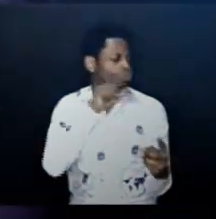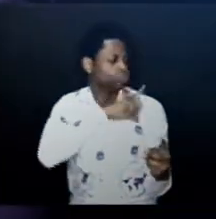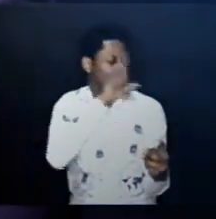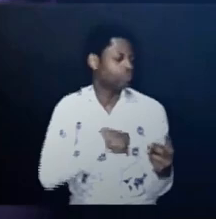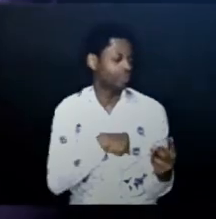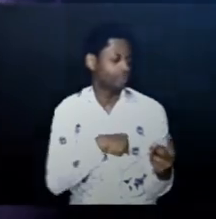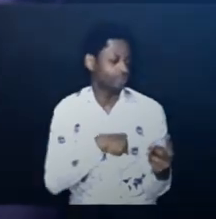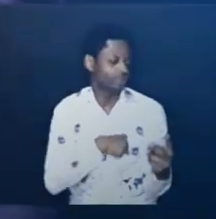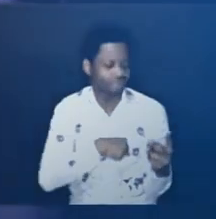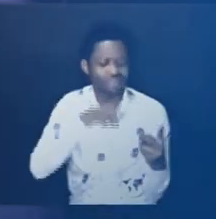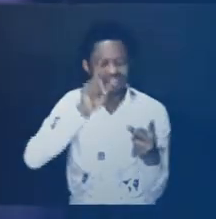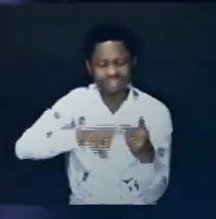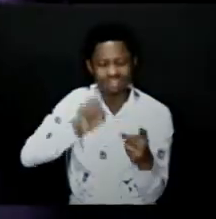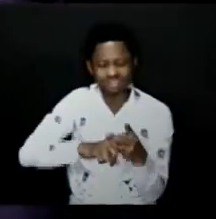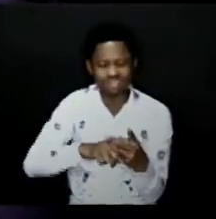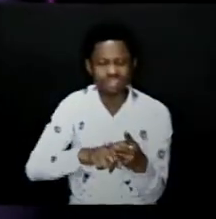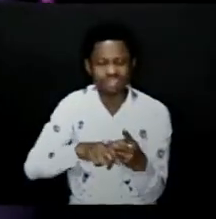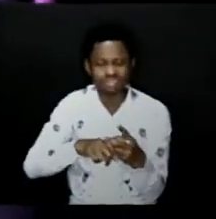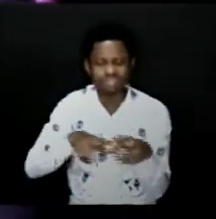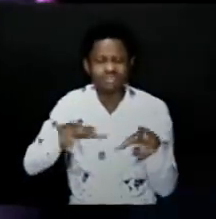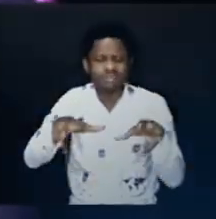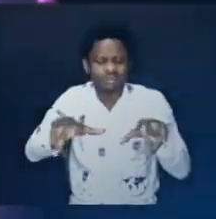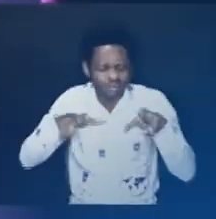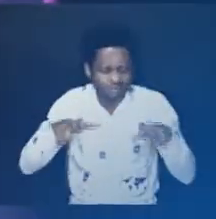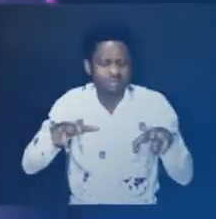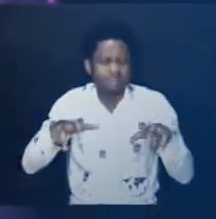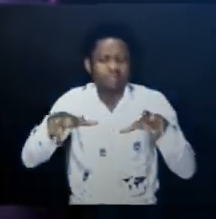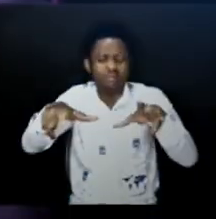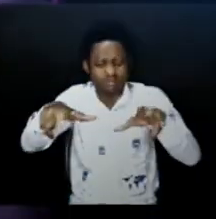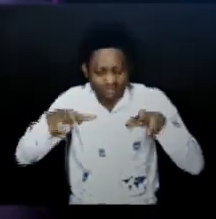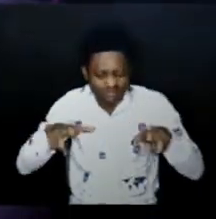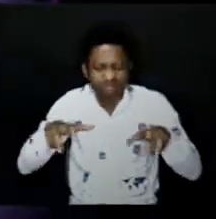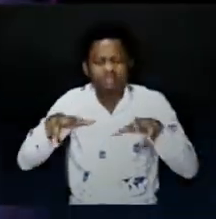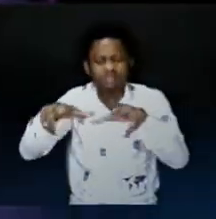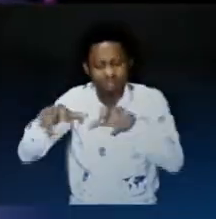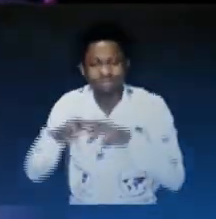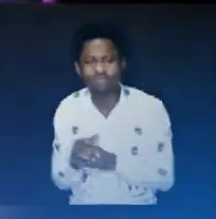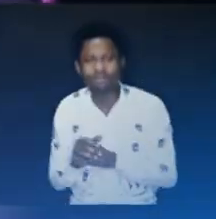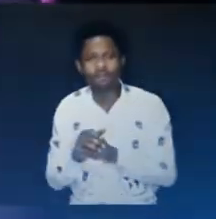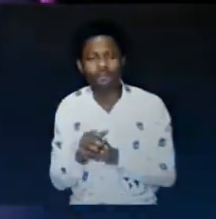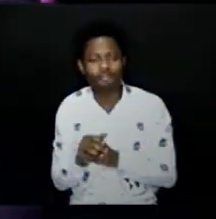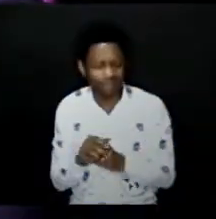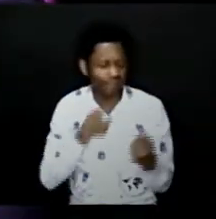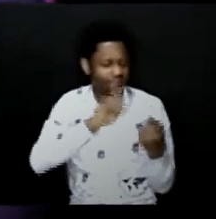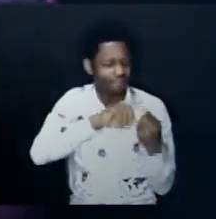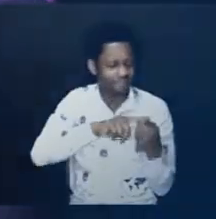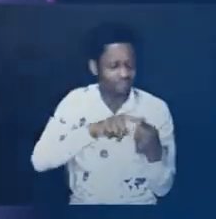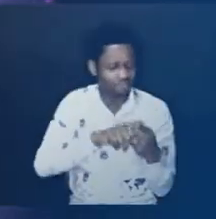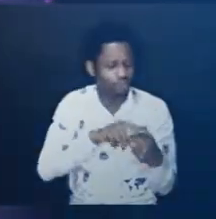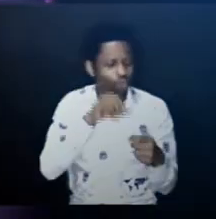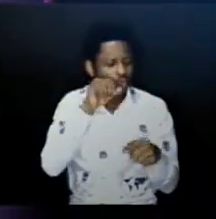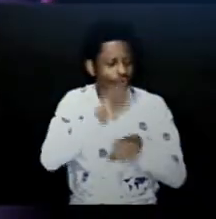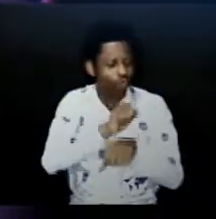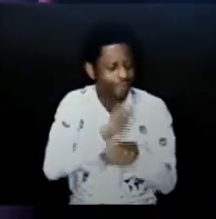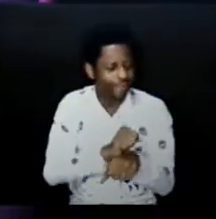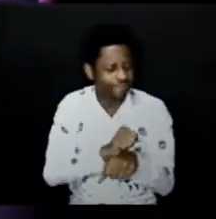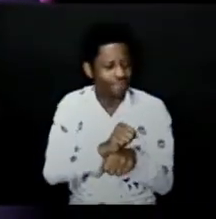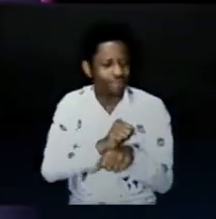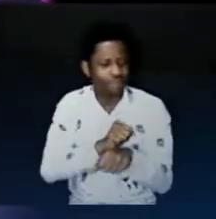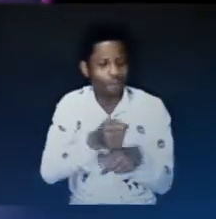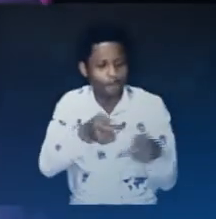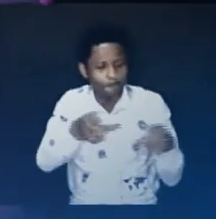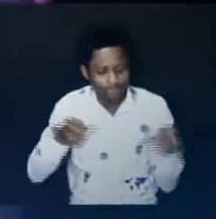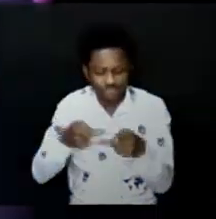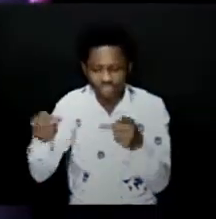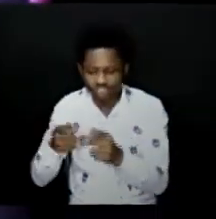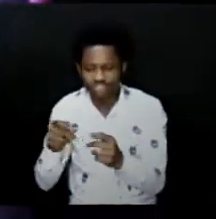Incompetence. Giving jobs and positions to friends, family members, acquaintances, and